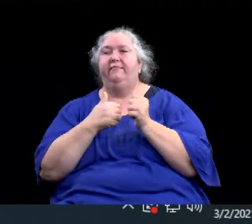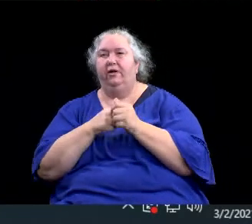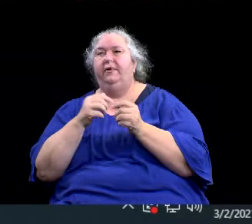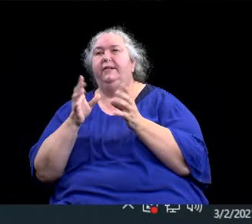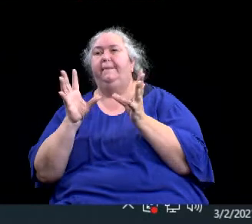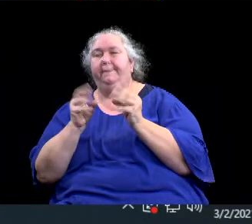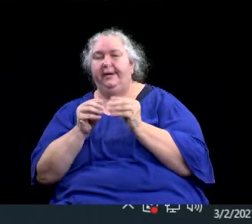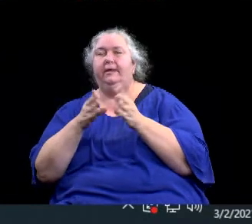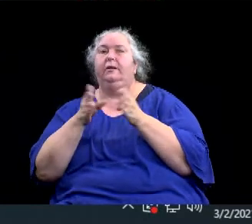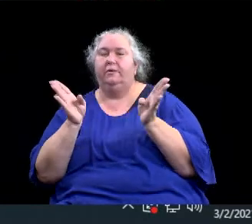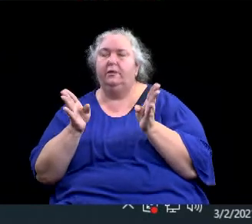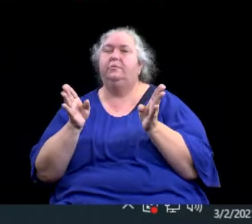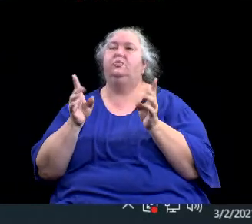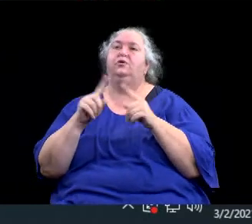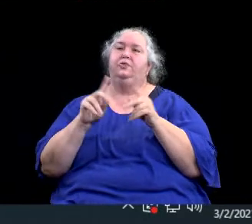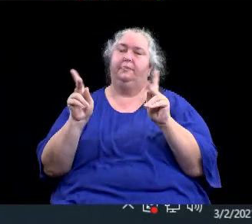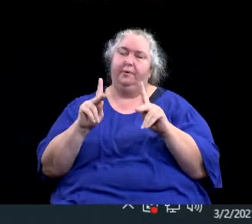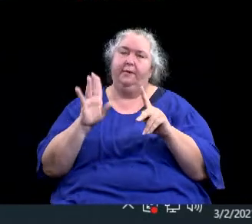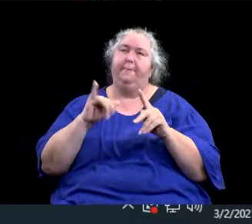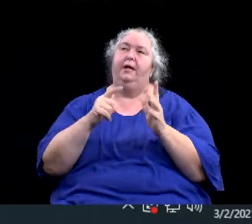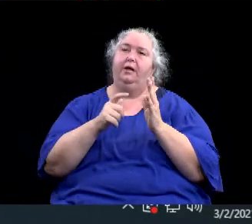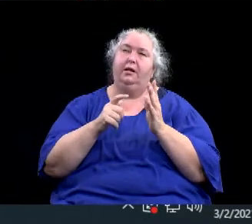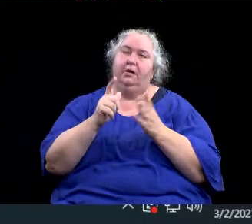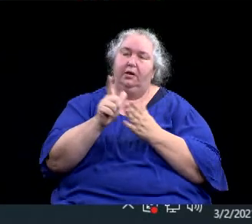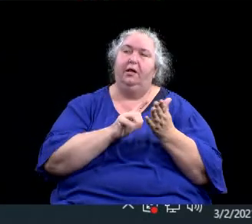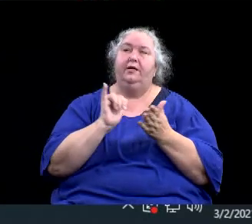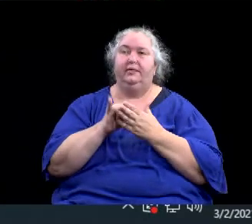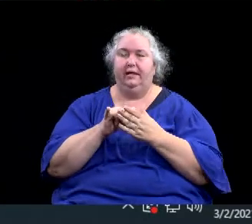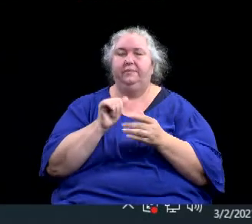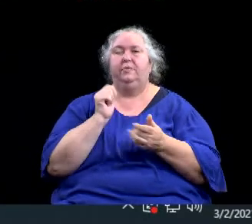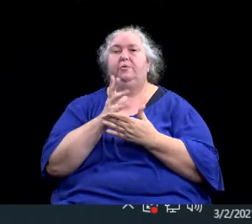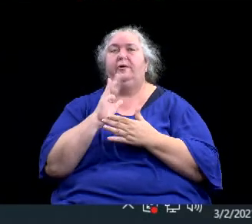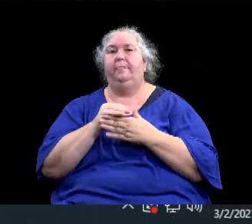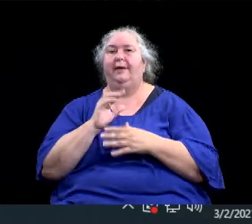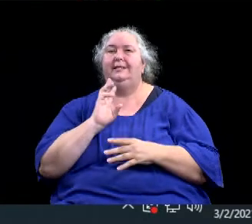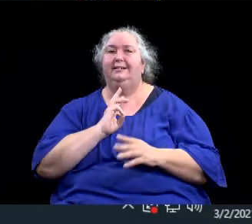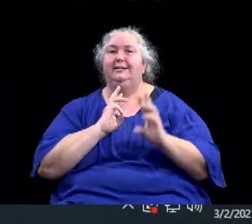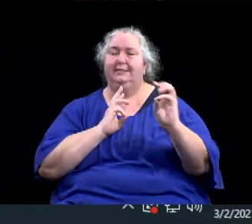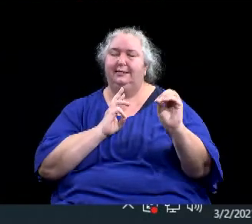by a 6-0 council vote on first reading on February 16th, 2021.